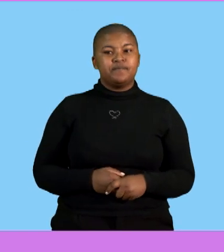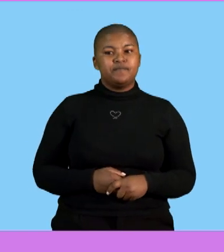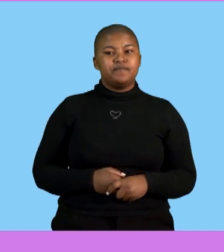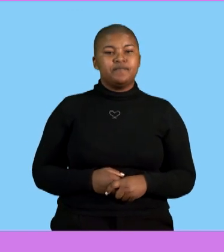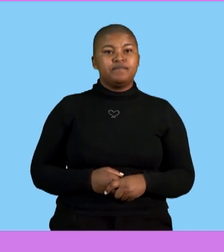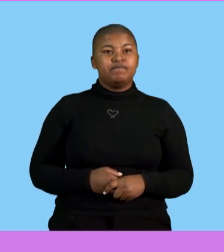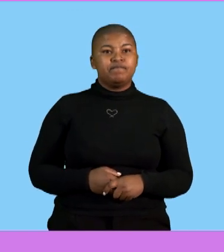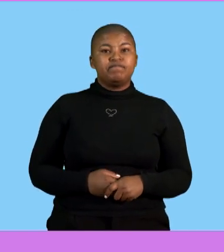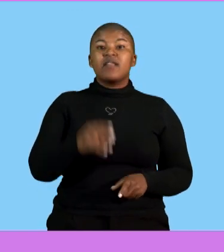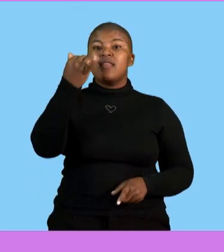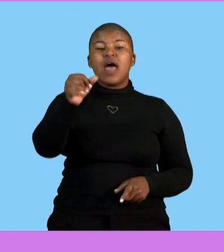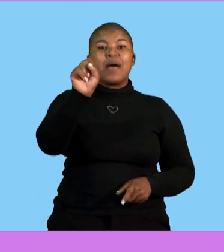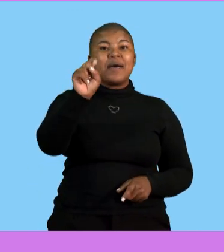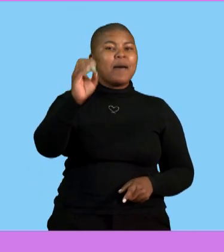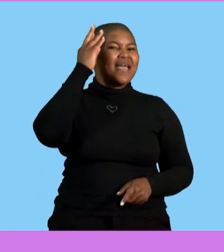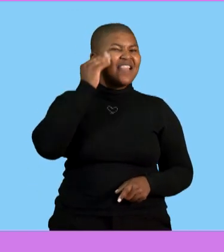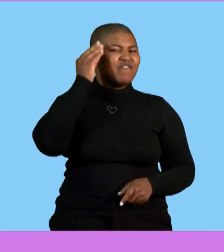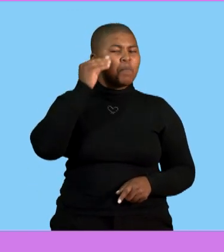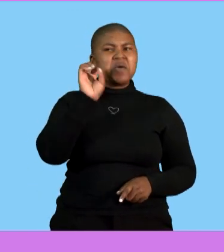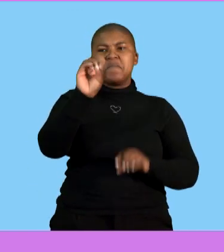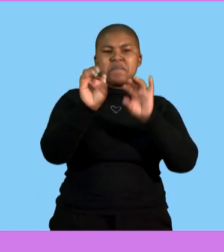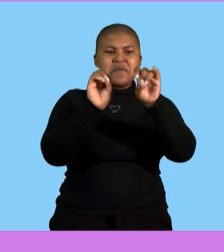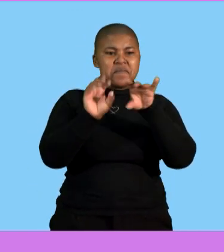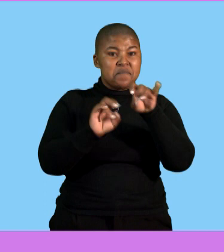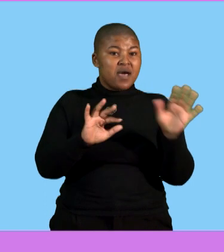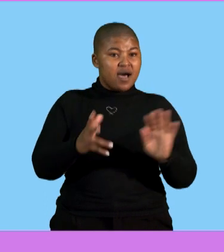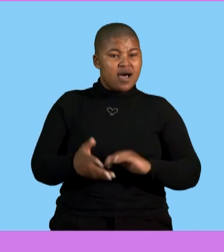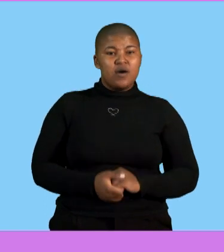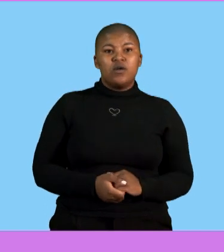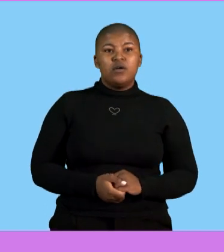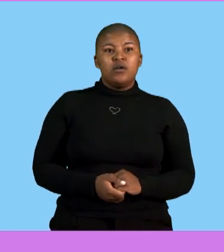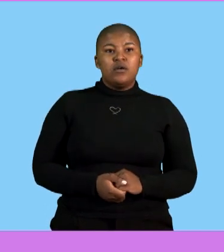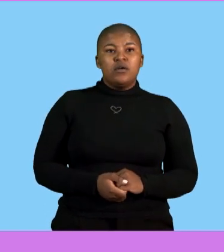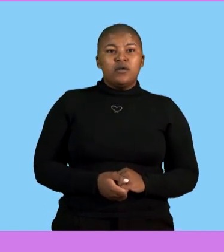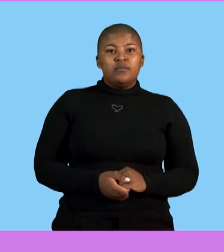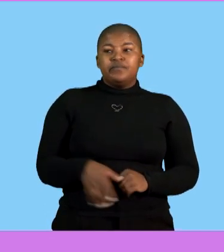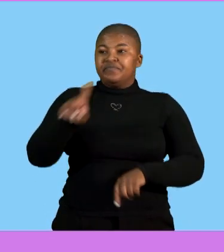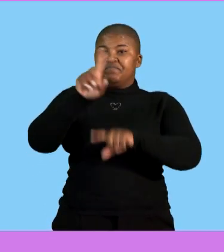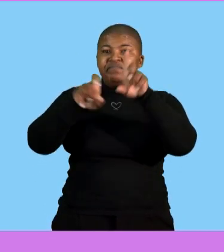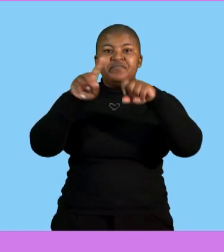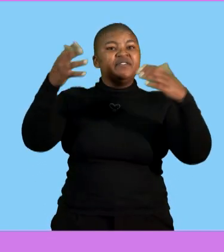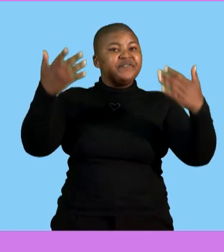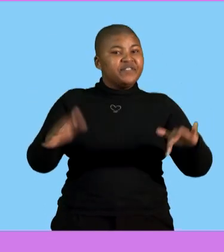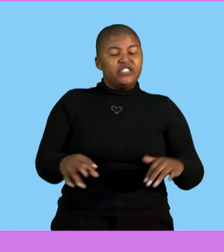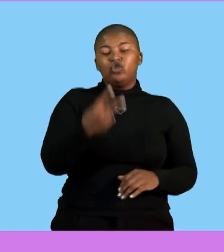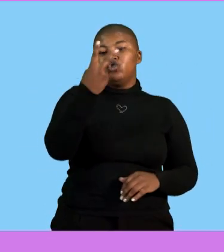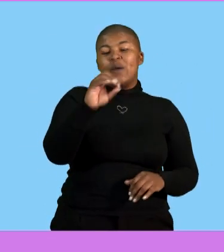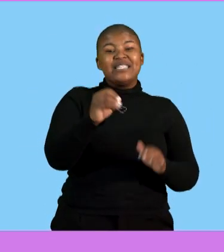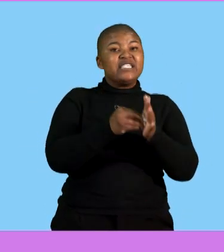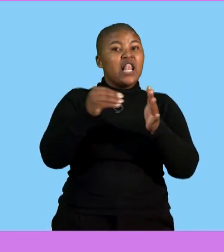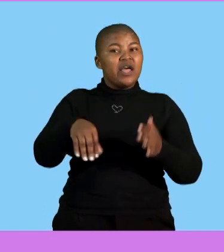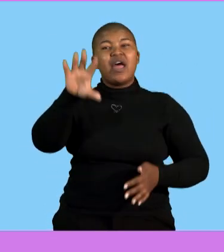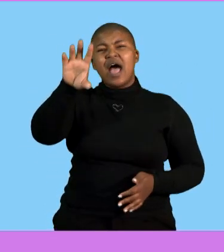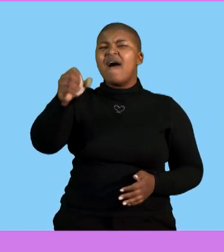part of arranging data or sorting. In a survey, 20 learners were asked how many